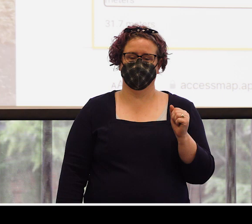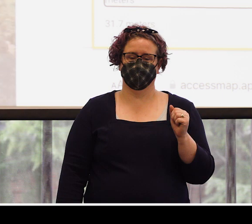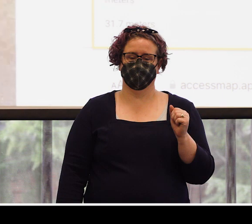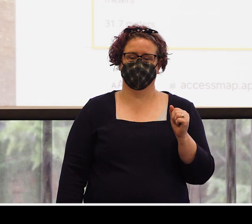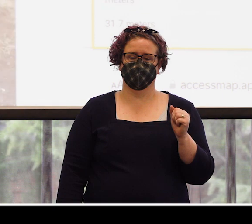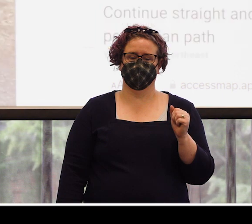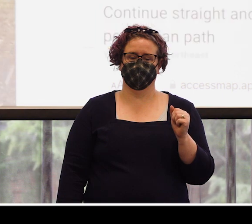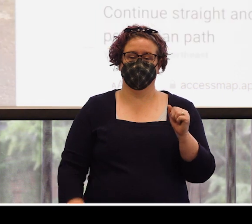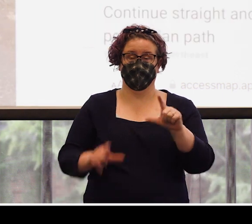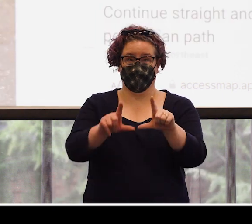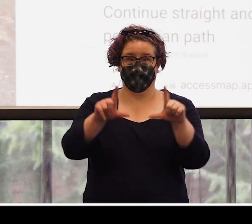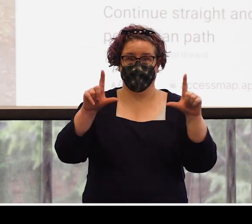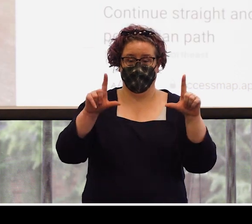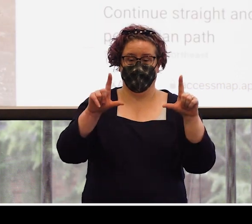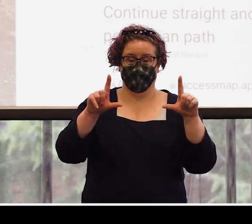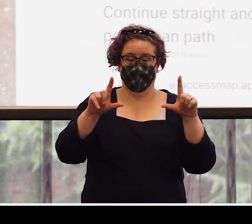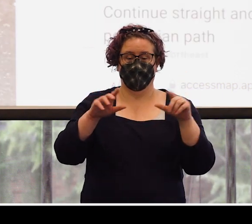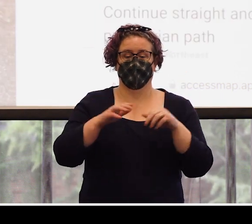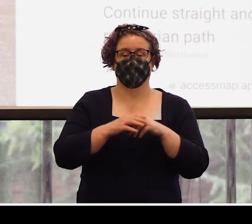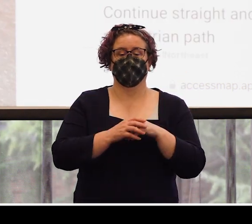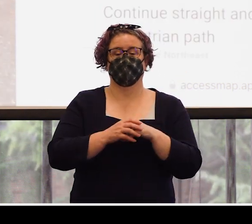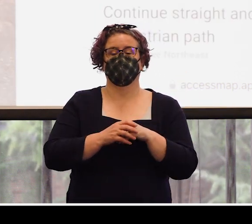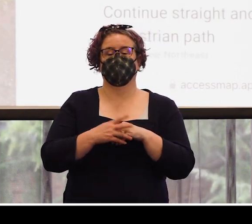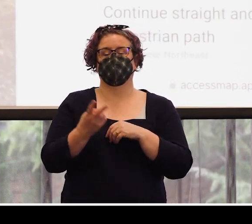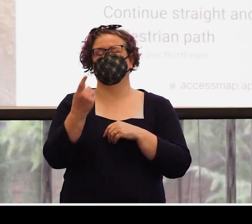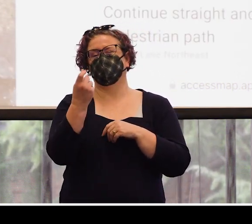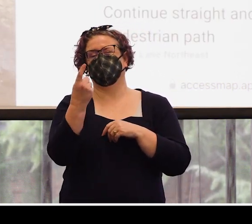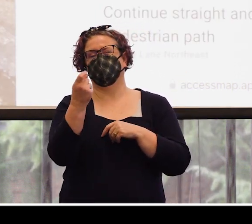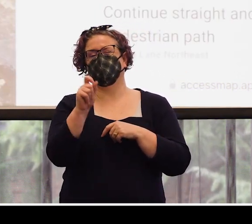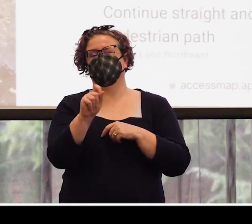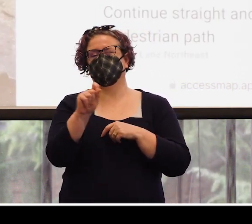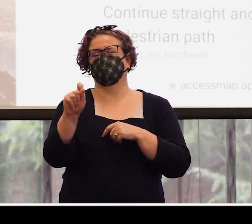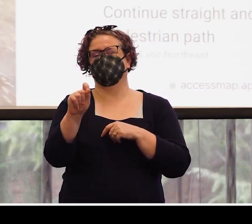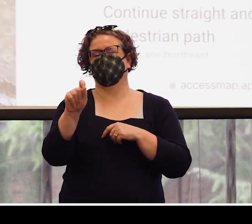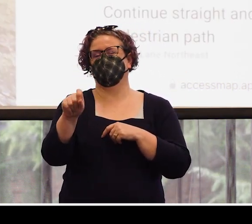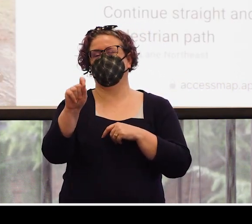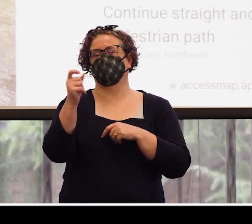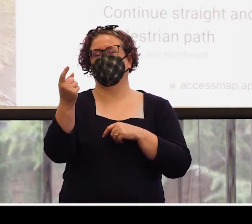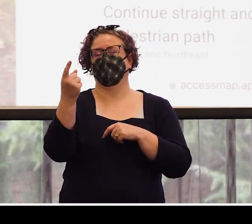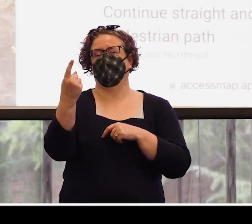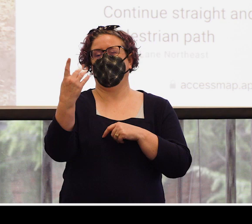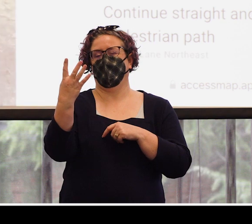Screen dim. You will pass by a bench on your left in 14.0 meters.